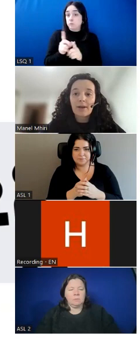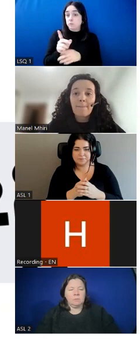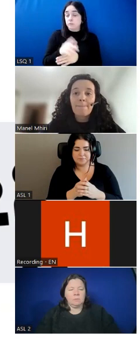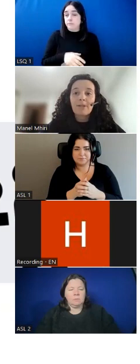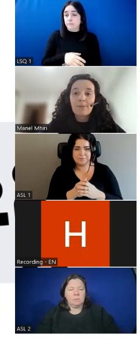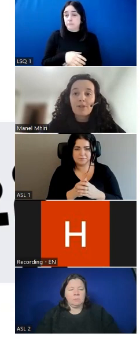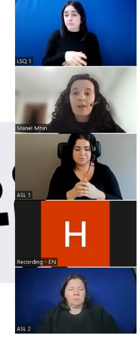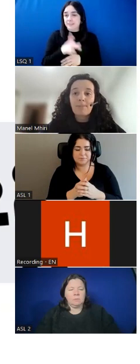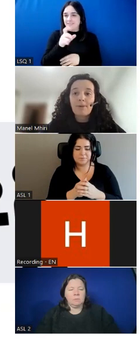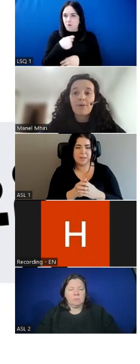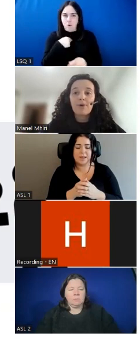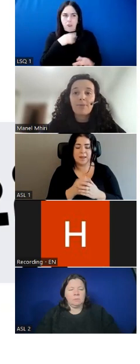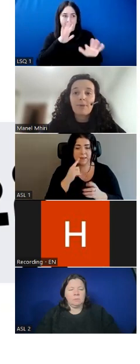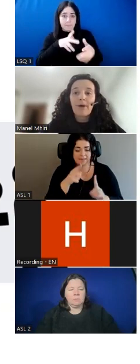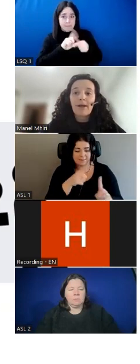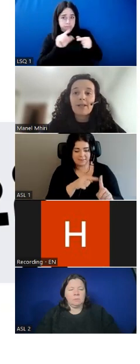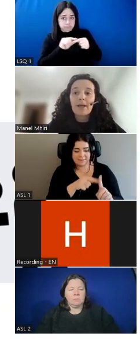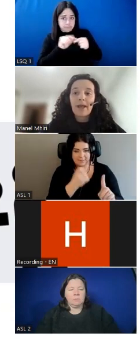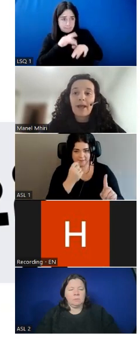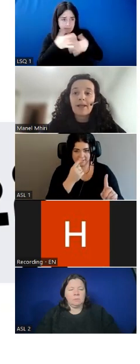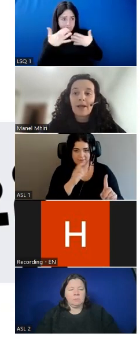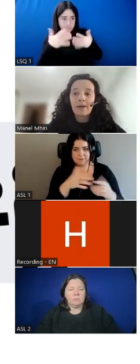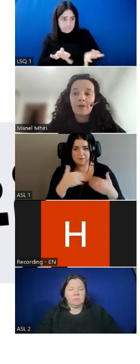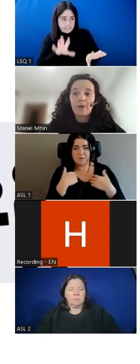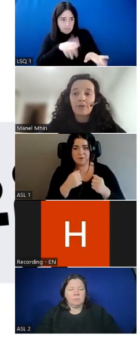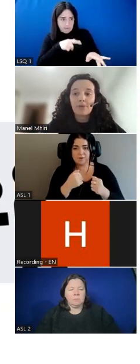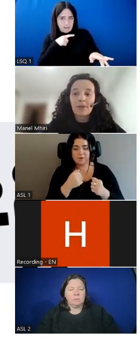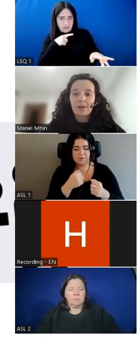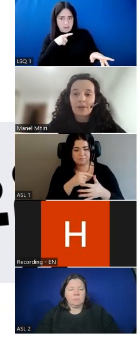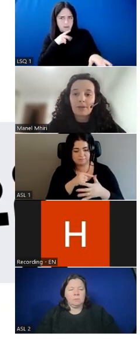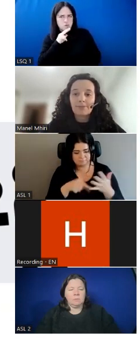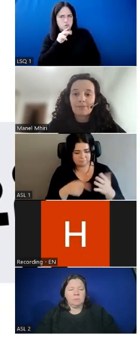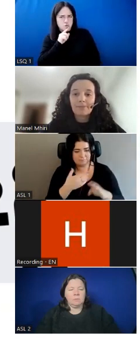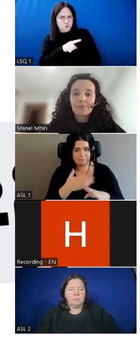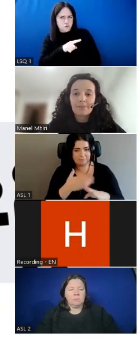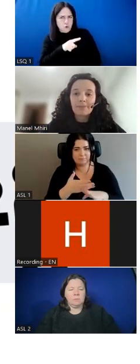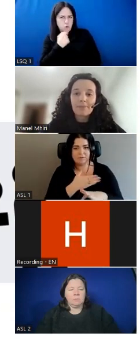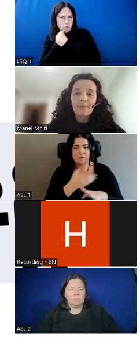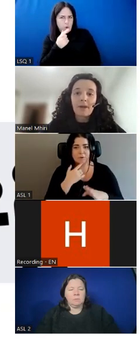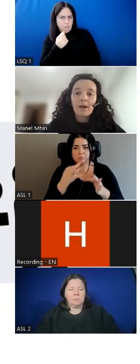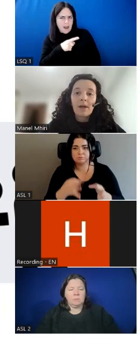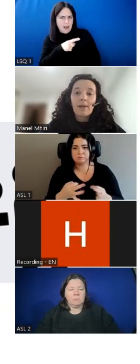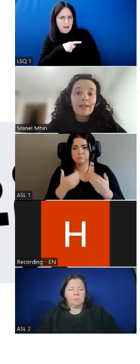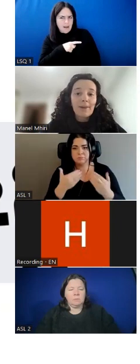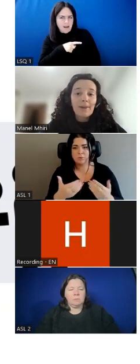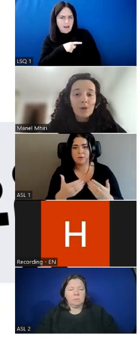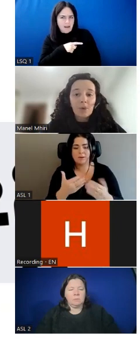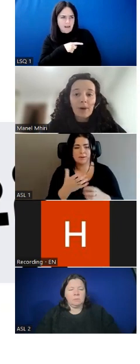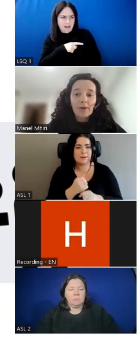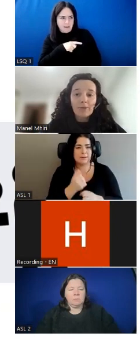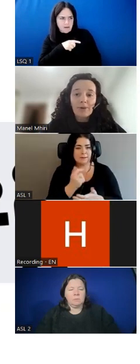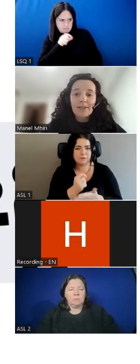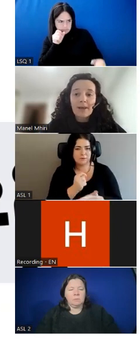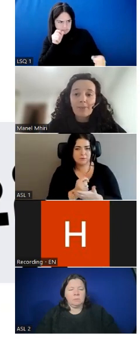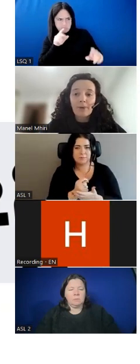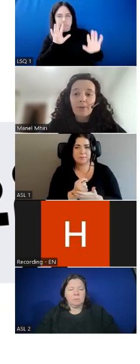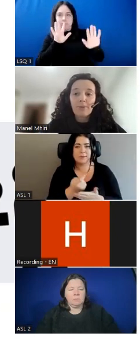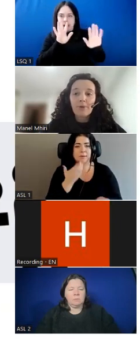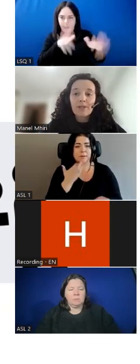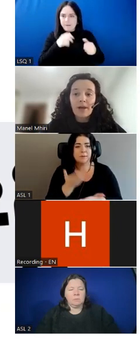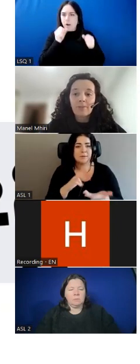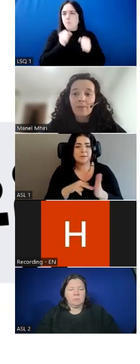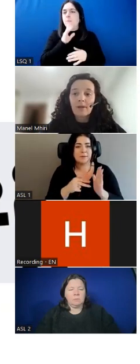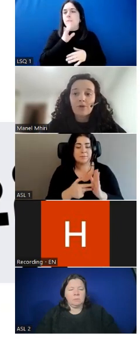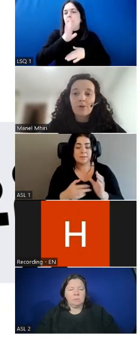conditions, especially before providing any kind of treatment. This might require, for example,